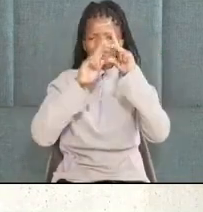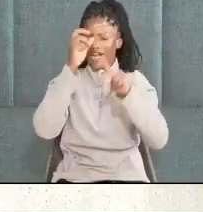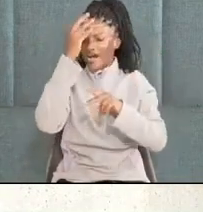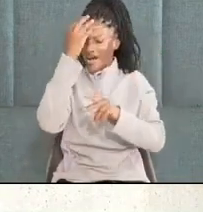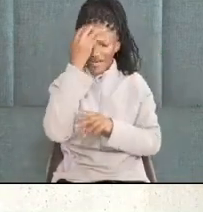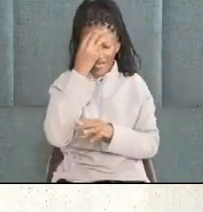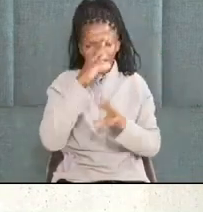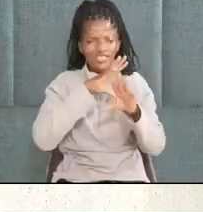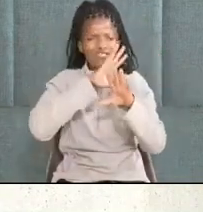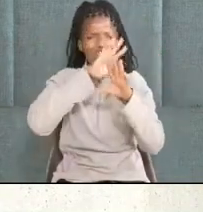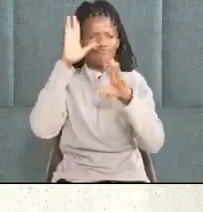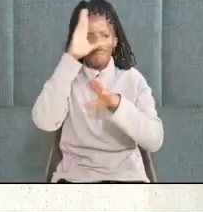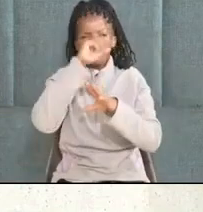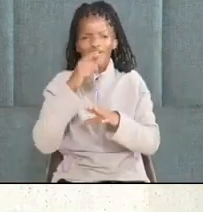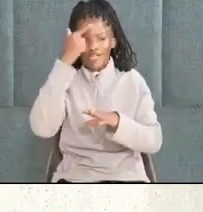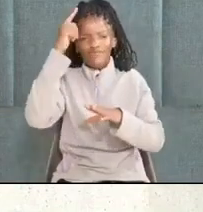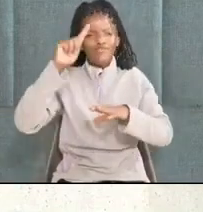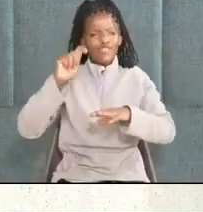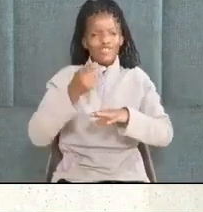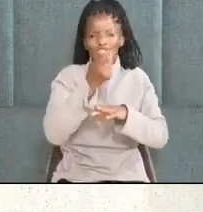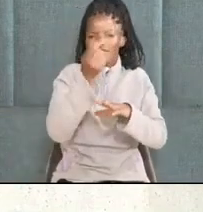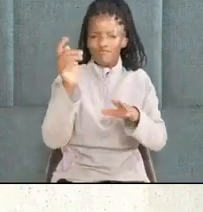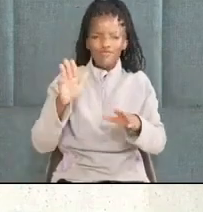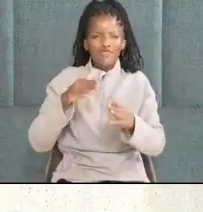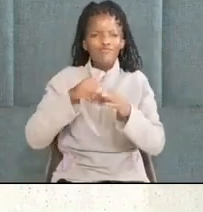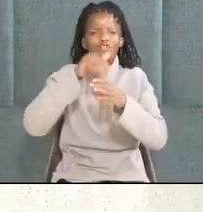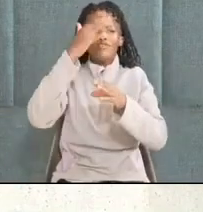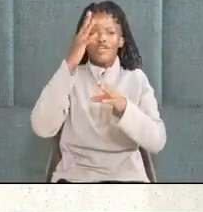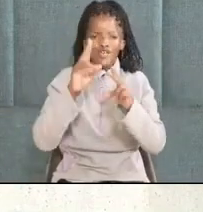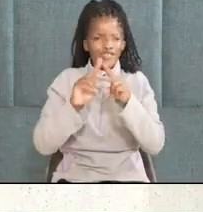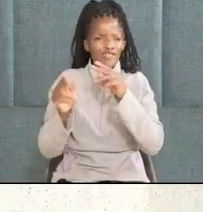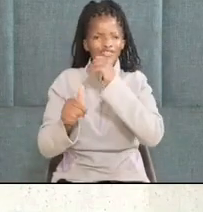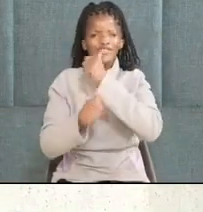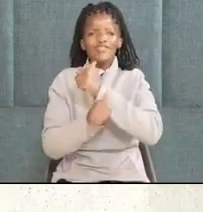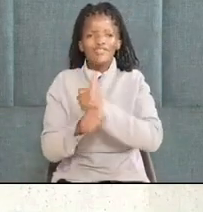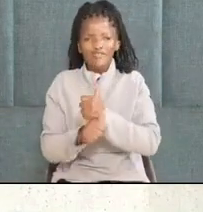disappeared, because while the shepherd was out, they were in danger.